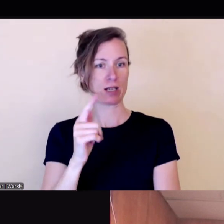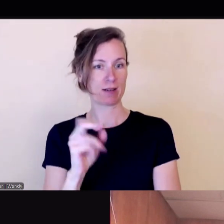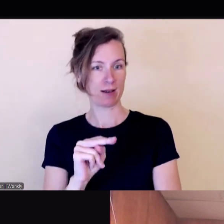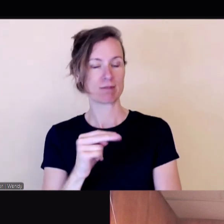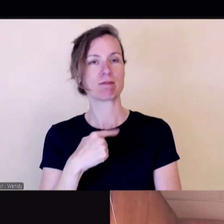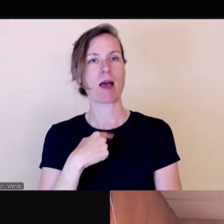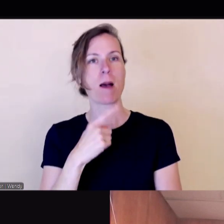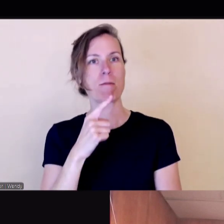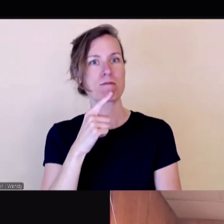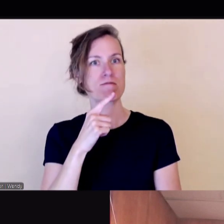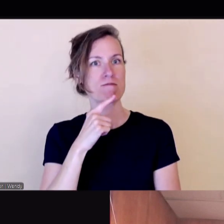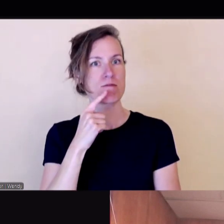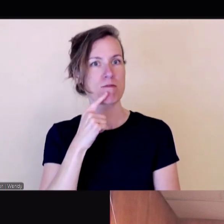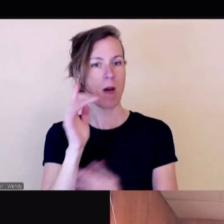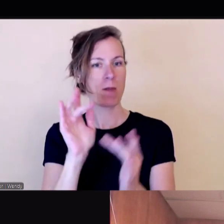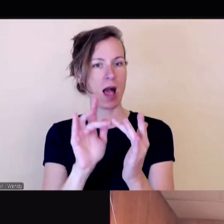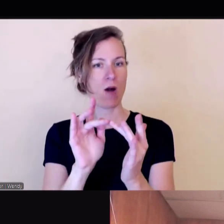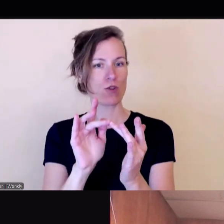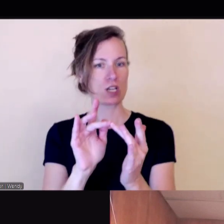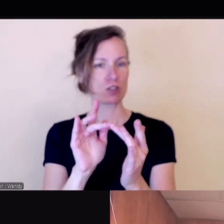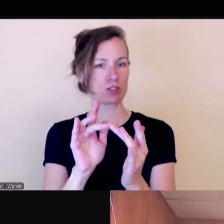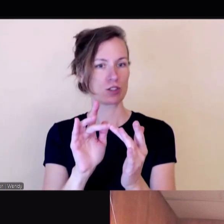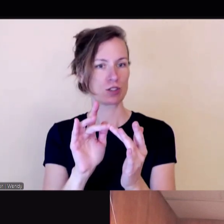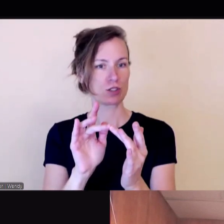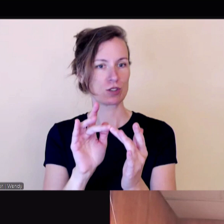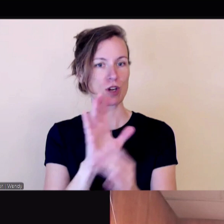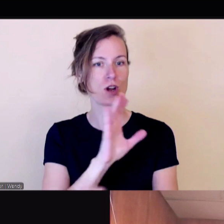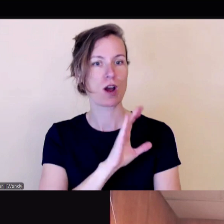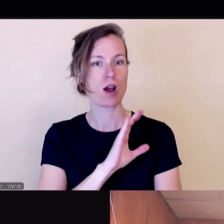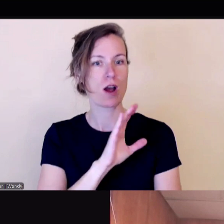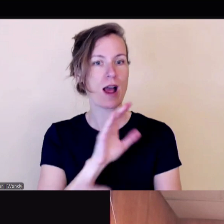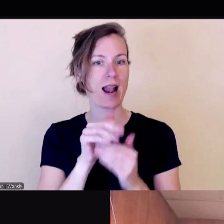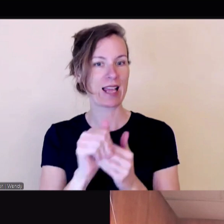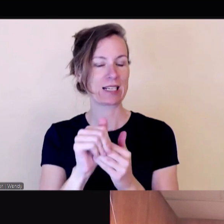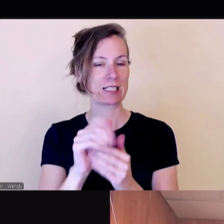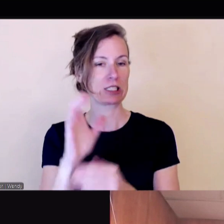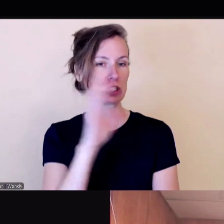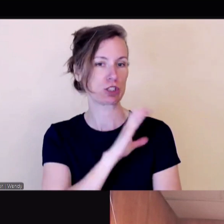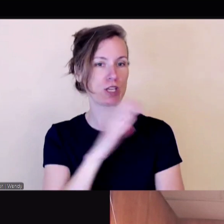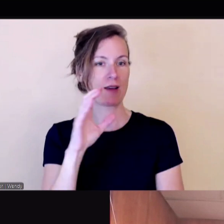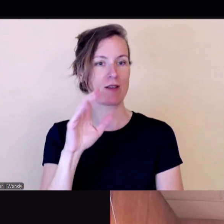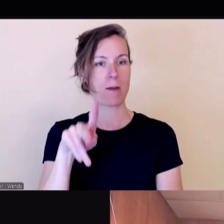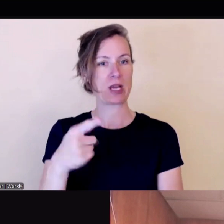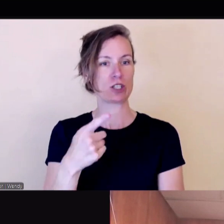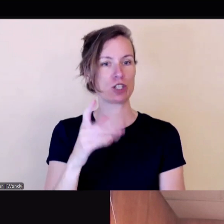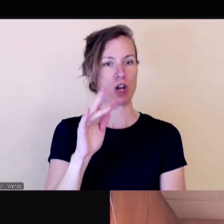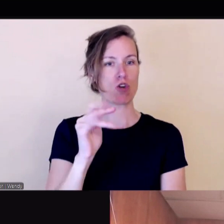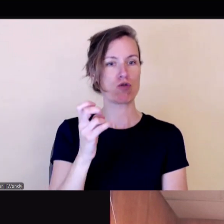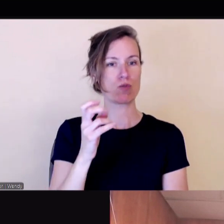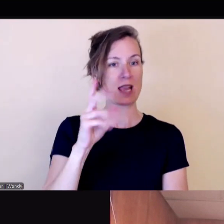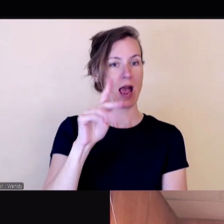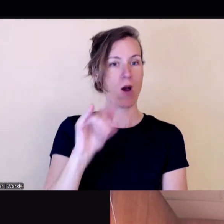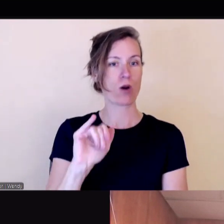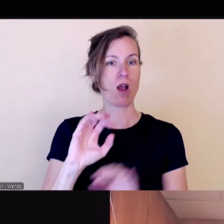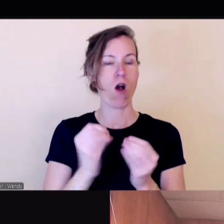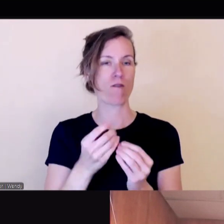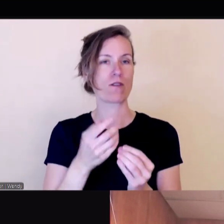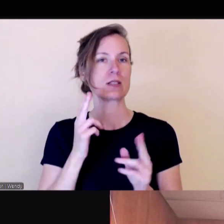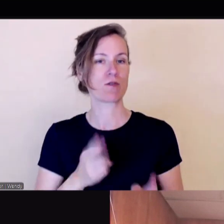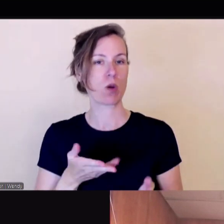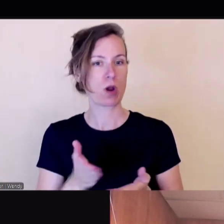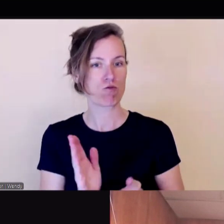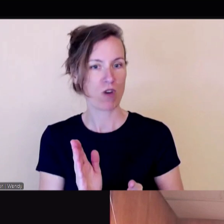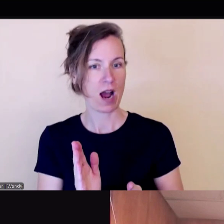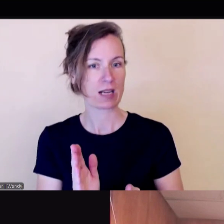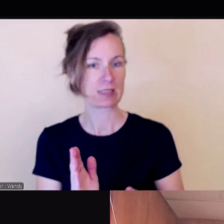what we're doing is we're going out to all municipalities to talk about the work that we do. And just very quickly, I want to explain why we're doing that for